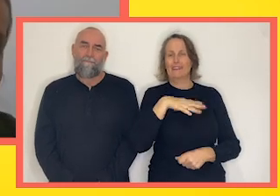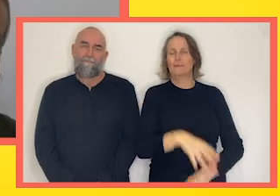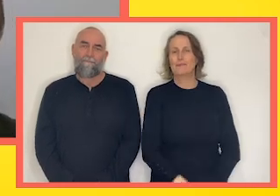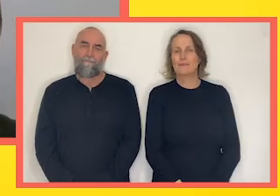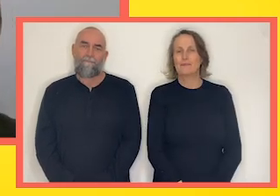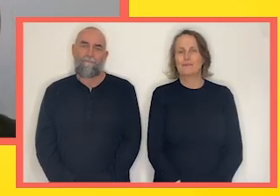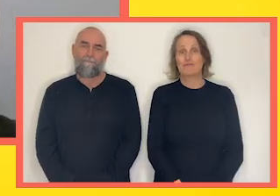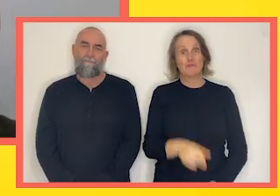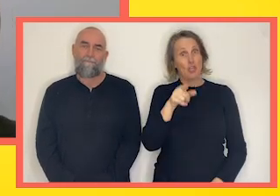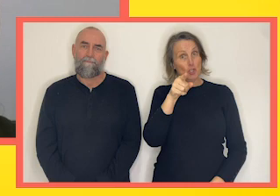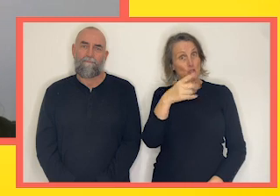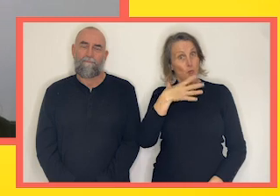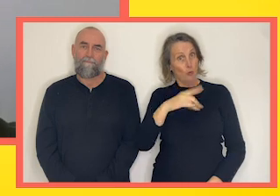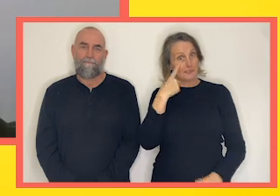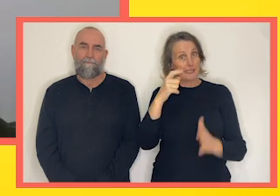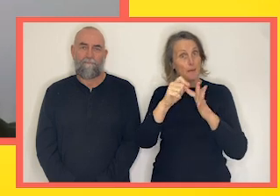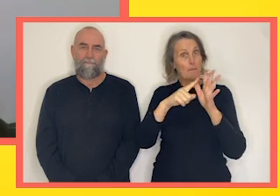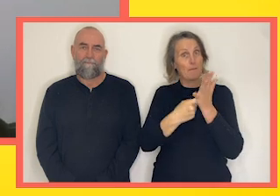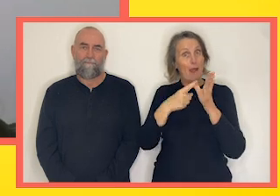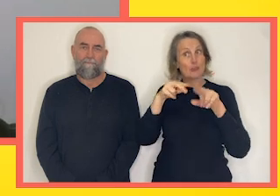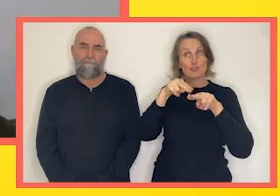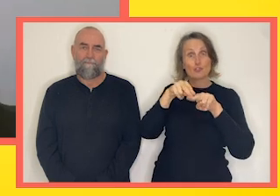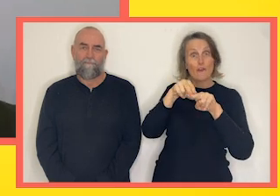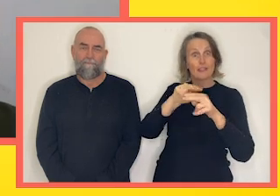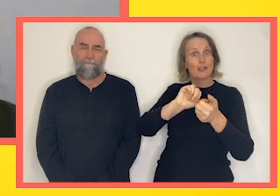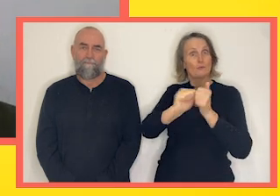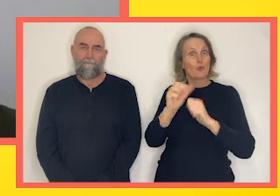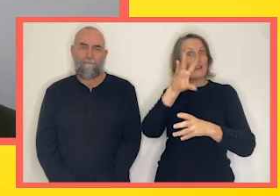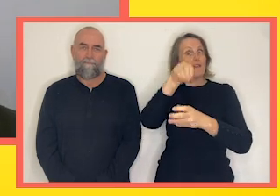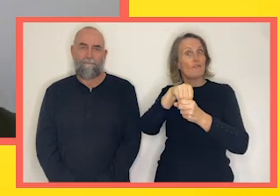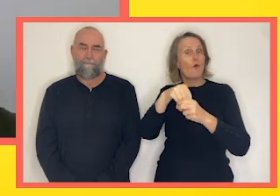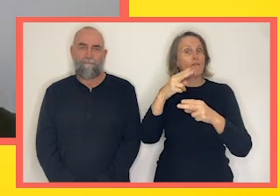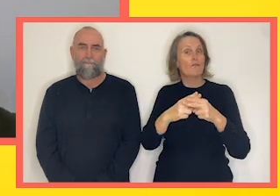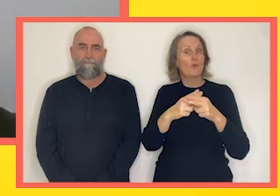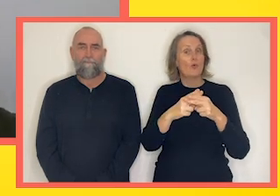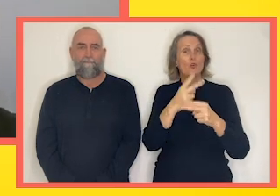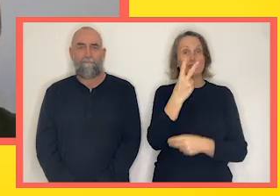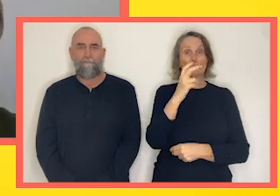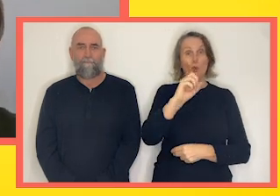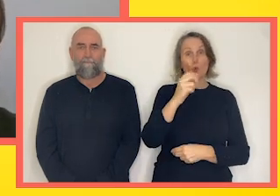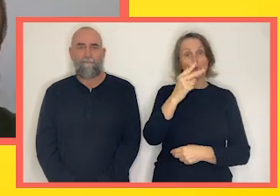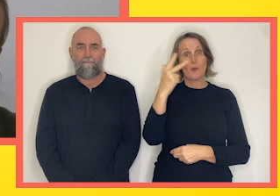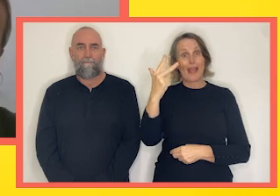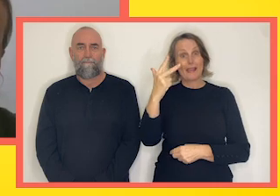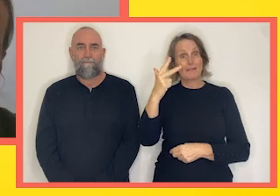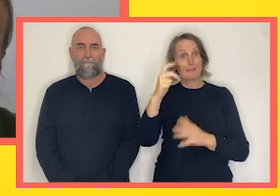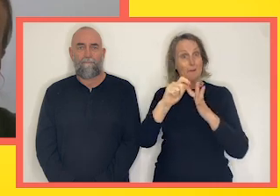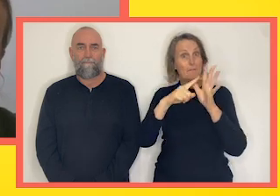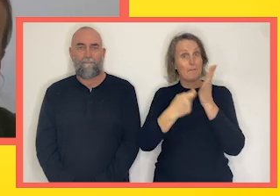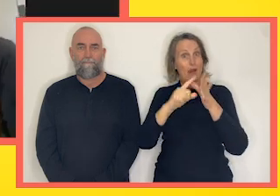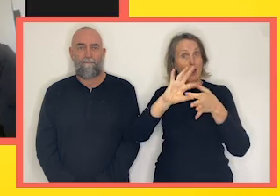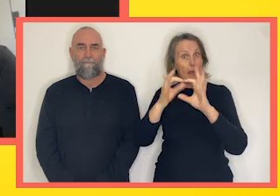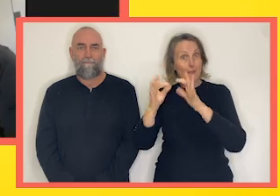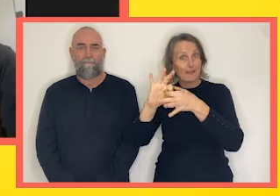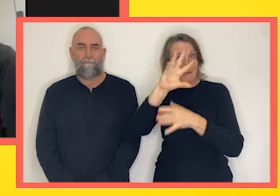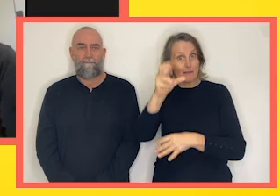you love to see parasurfing as a sport for including the 28 Paralympic Games?